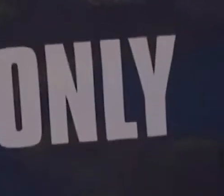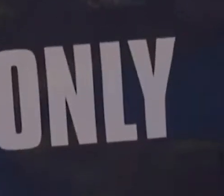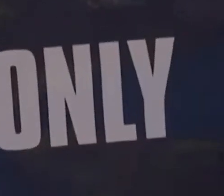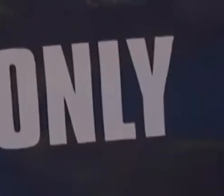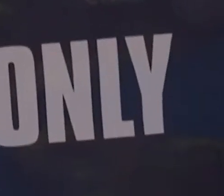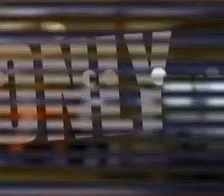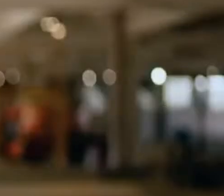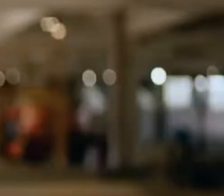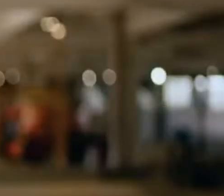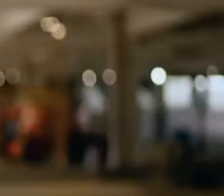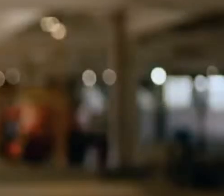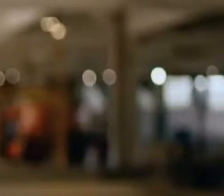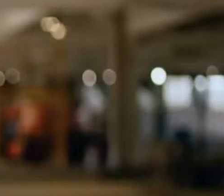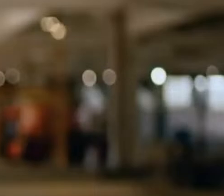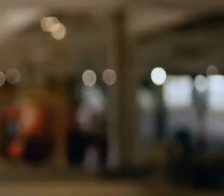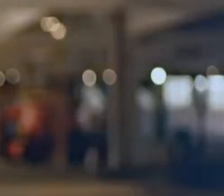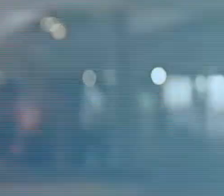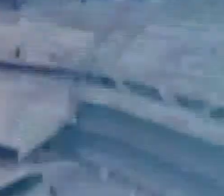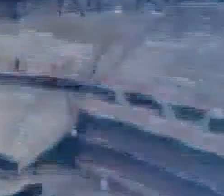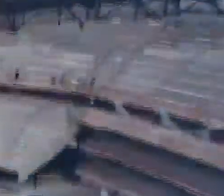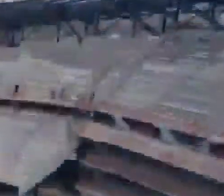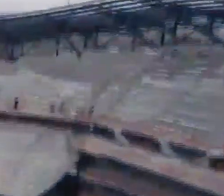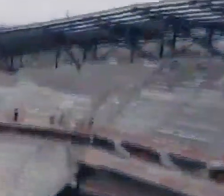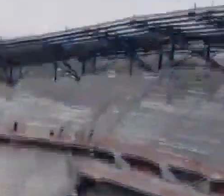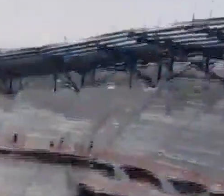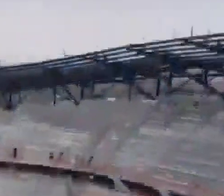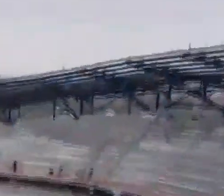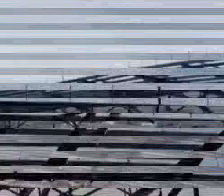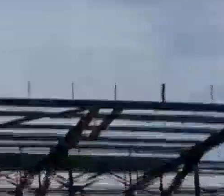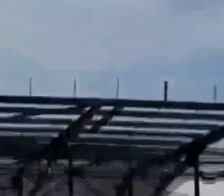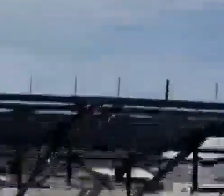here we are. You can see it's going up.